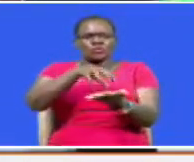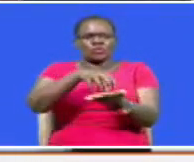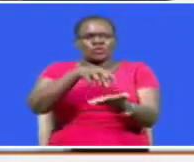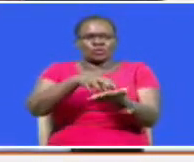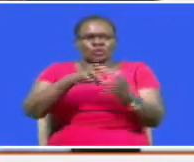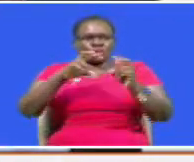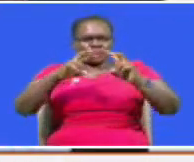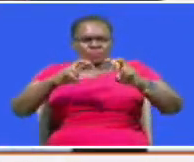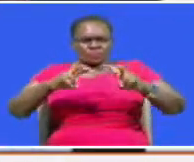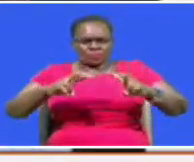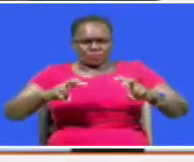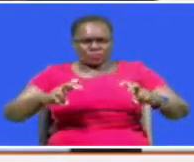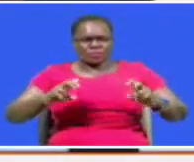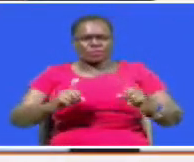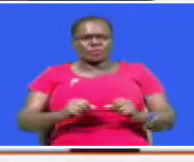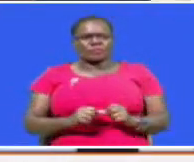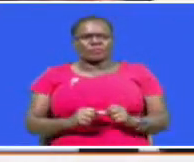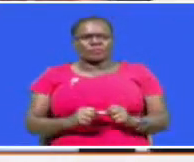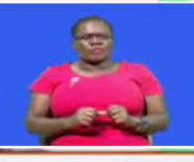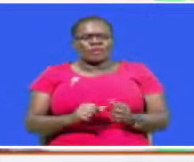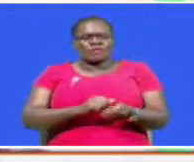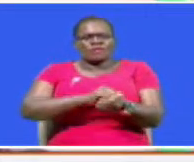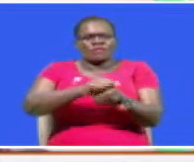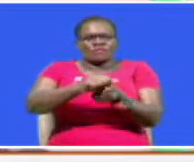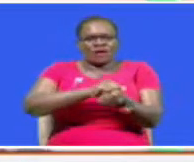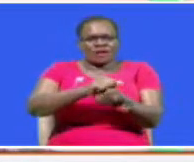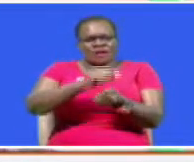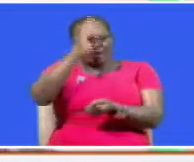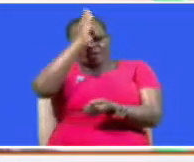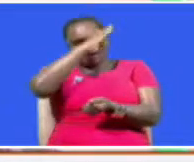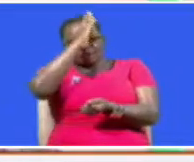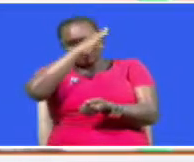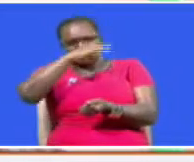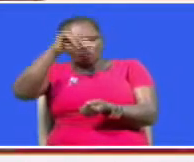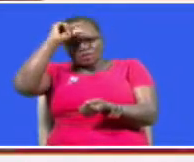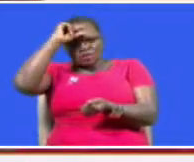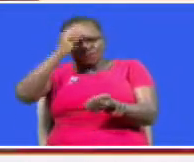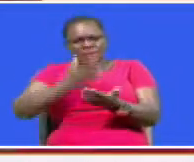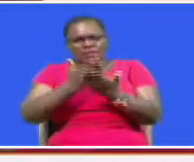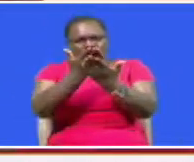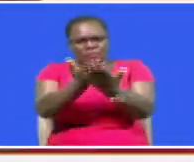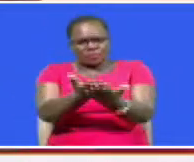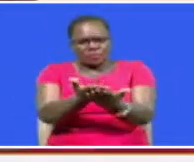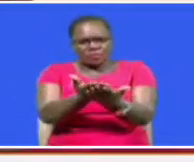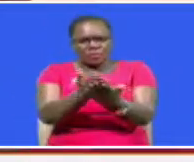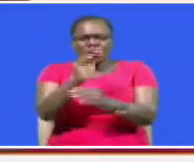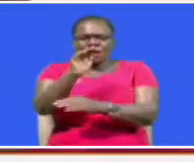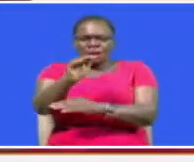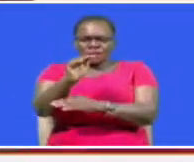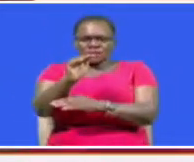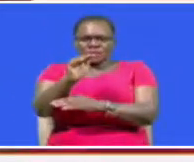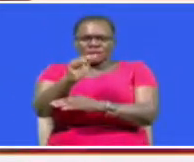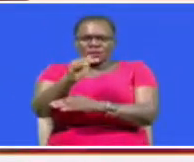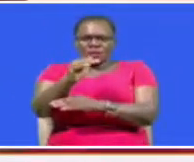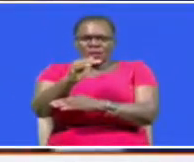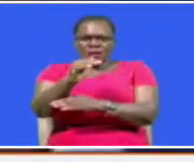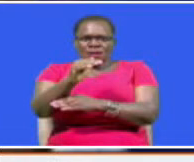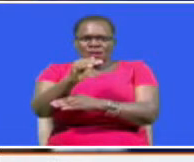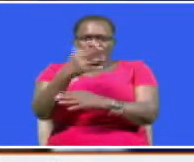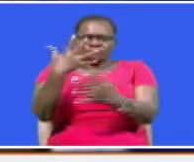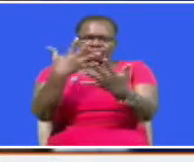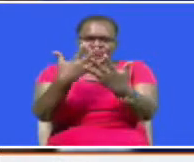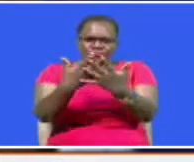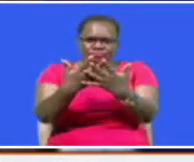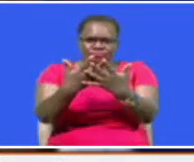of investigations. And on Friday noon, the state submitted another prayer of asking that the 18 be